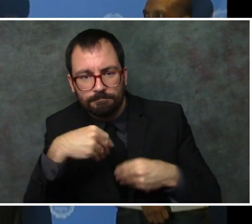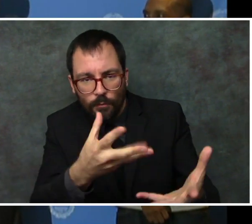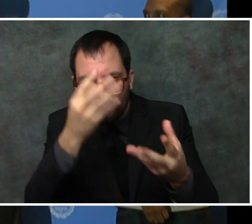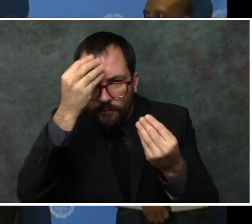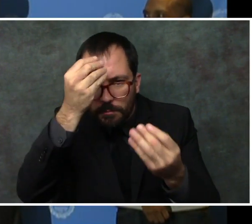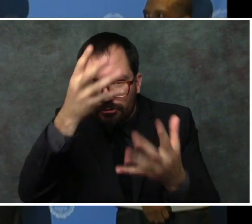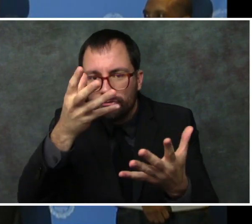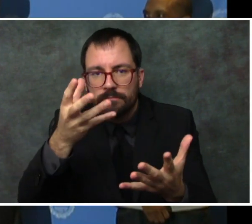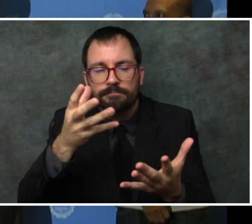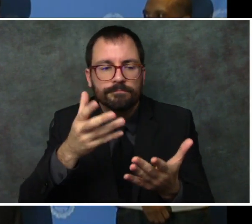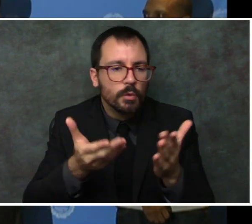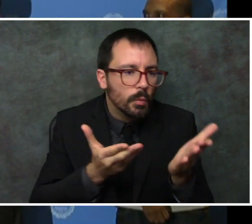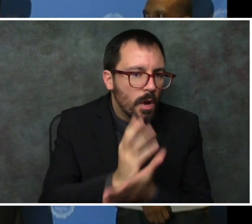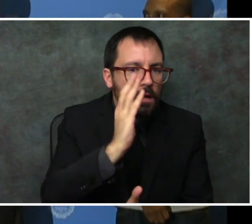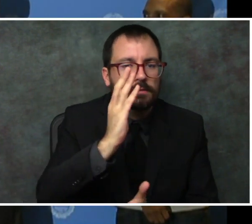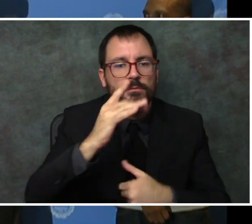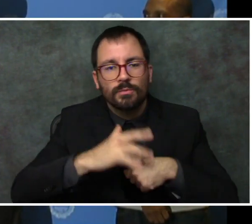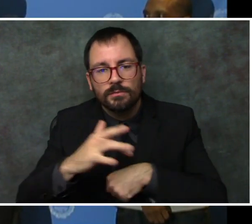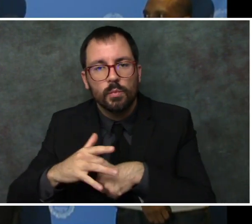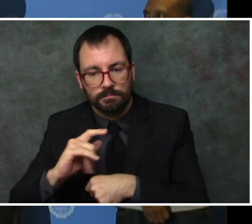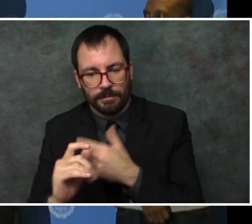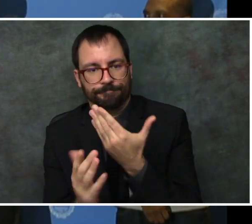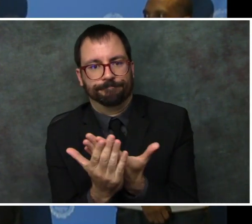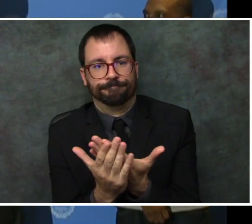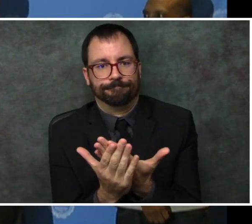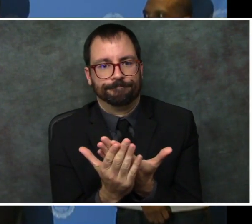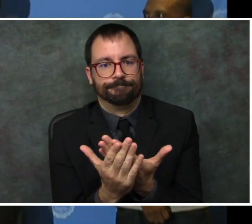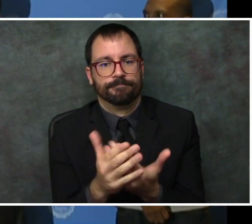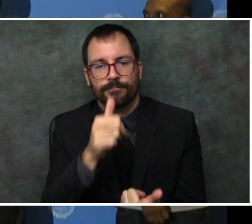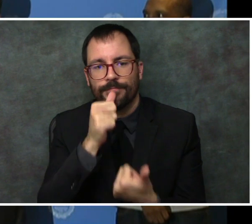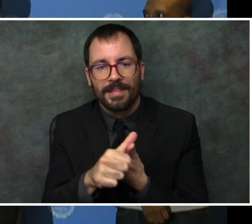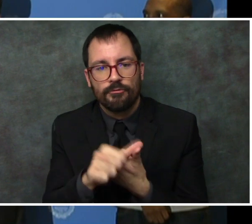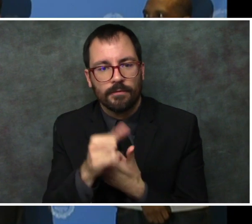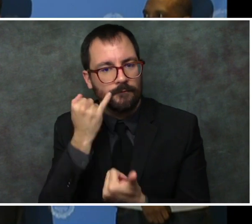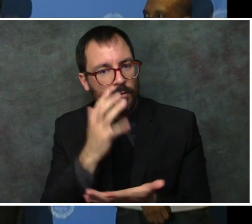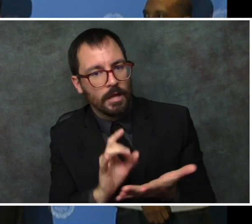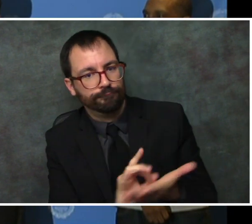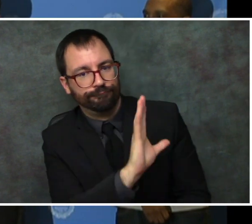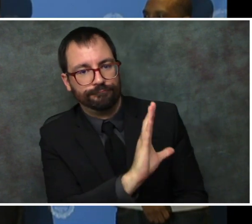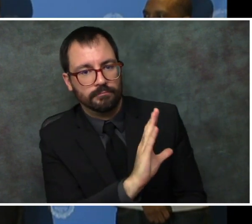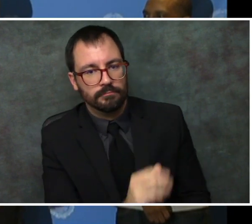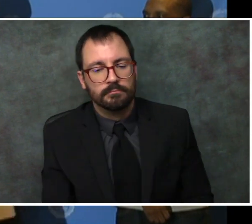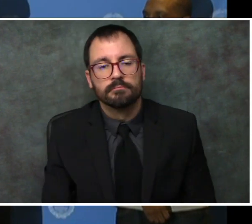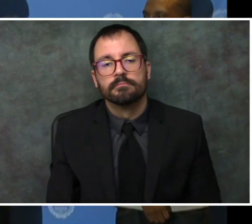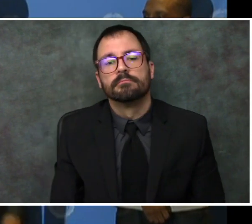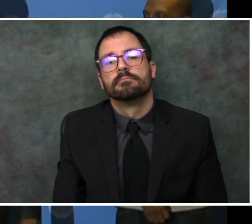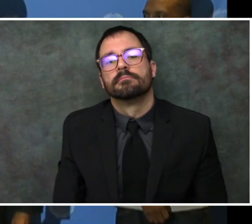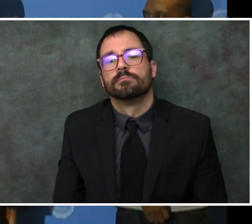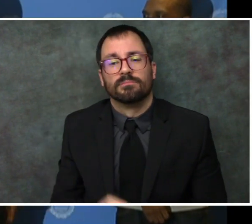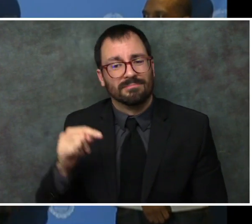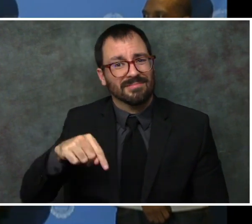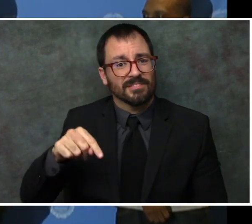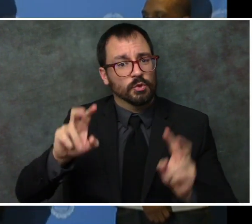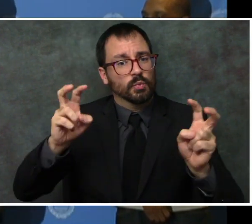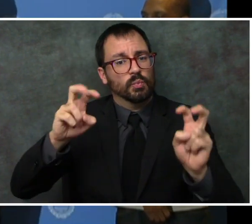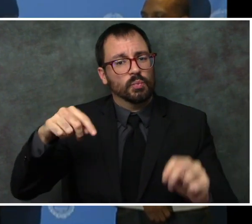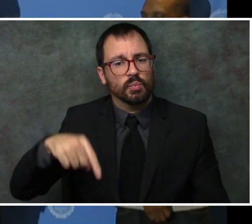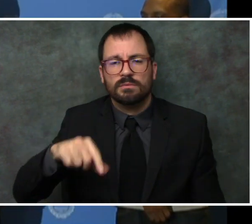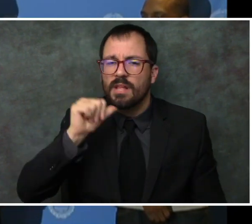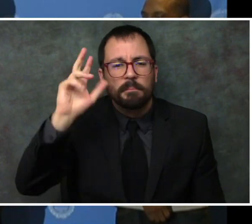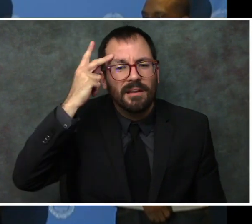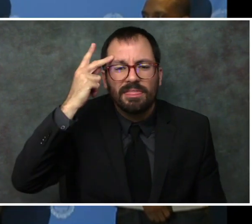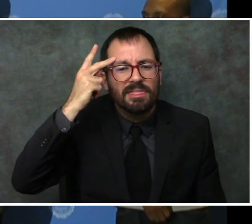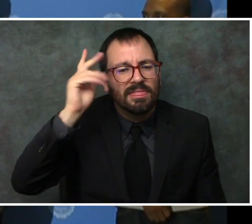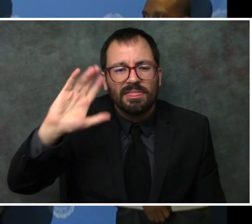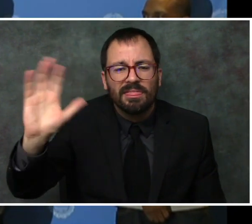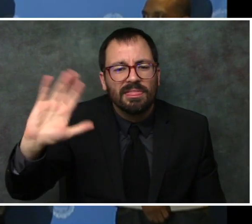lifted. This isn't a political issue. This is about keeping people in your home, so we need that ordinance to pass tomorrow. We are reopening